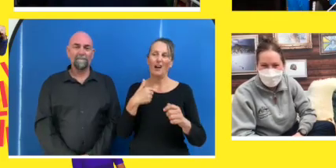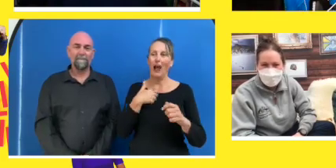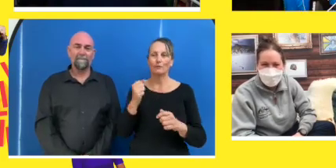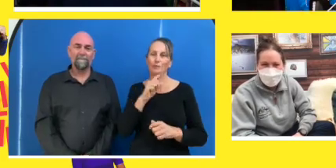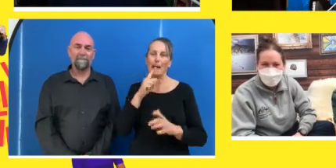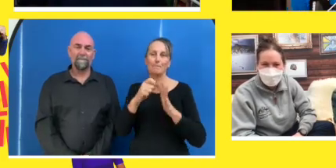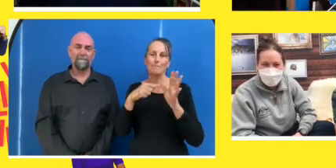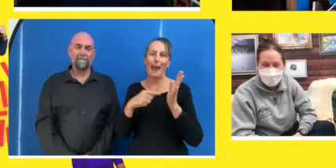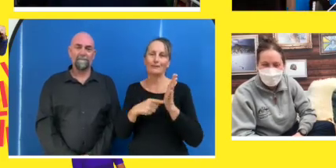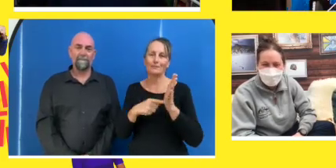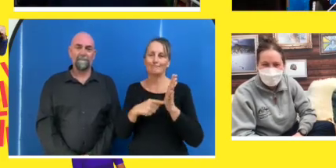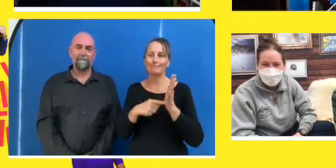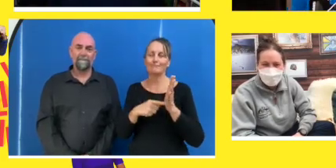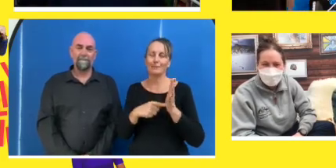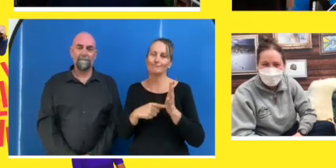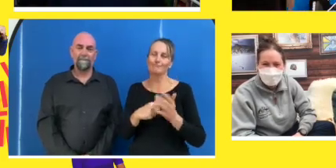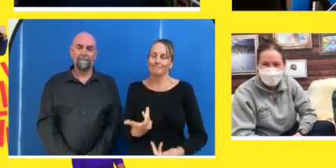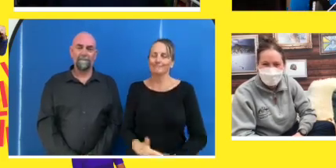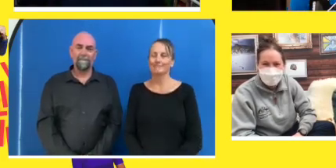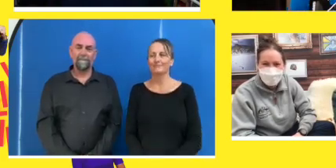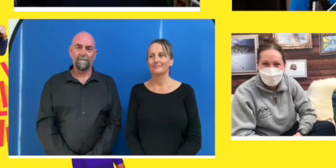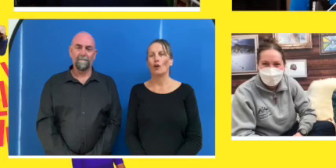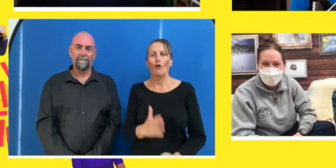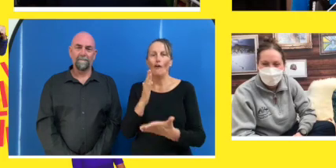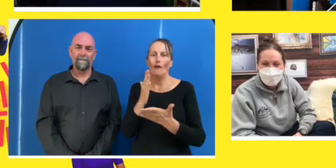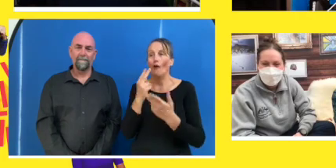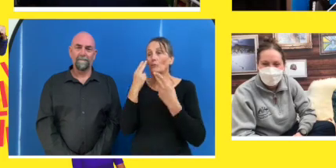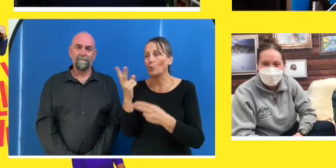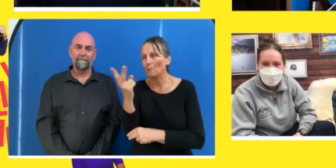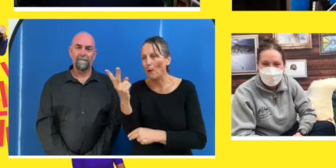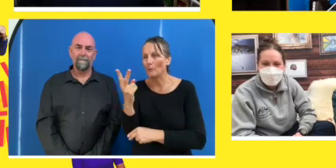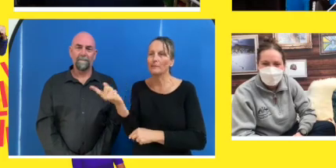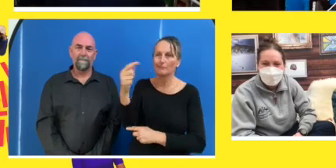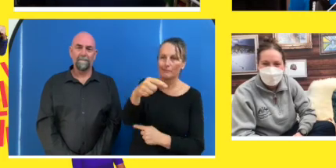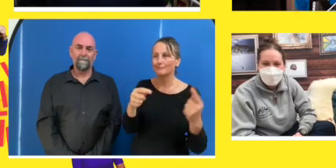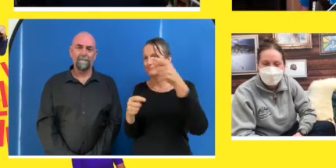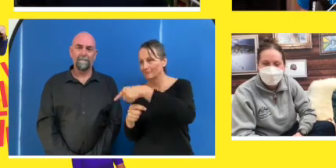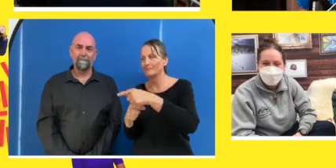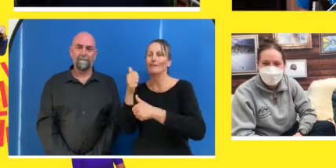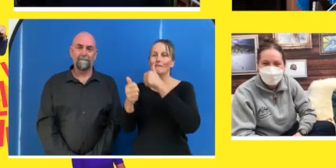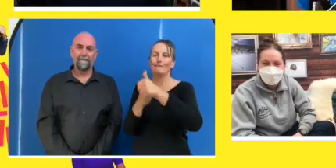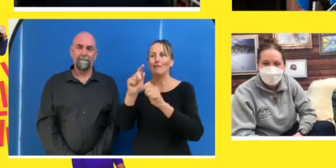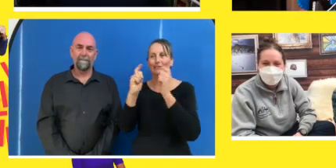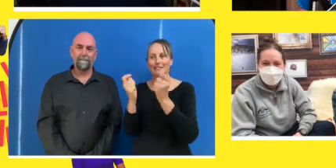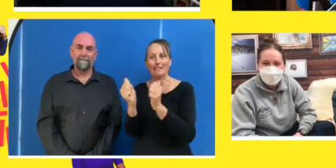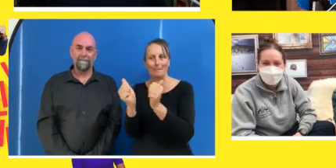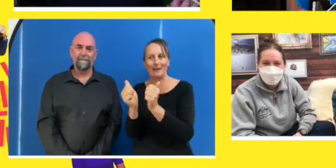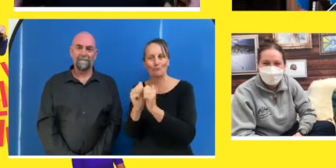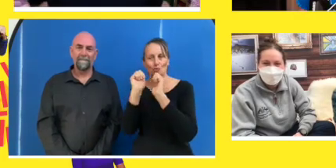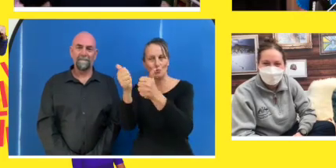there is able to be yin and yang when it's a team. As long as one person is has some weird kink with their